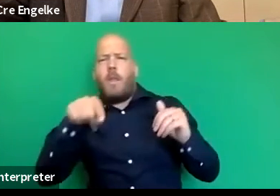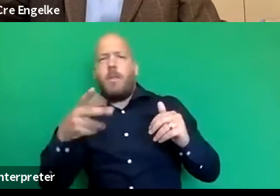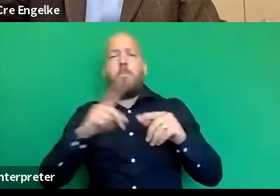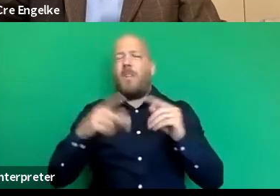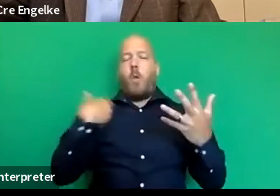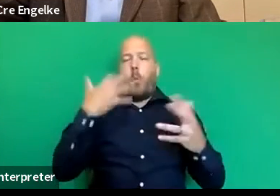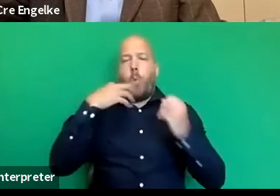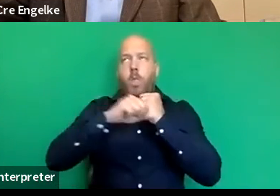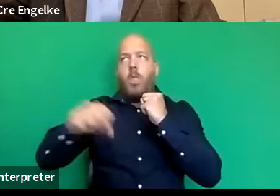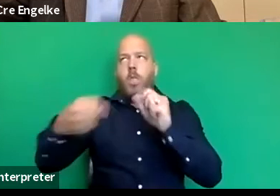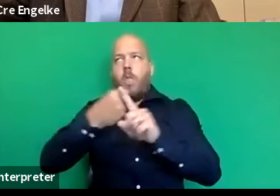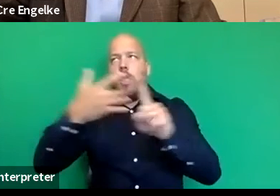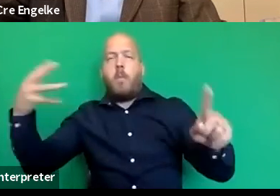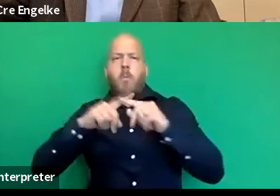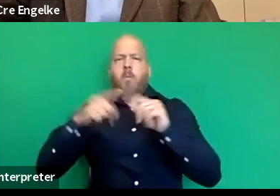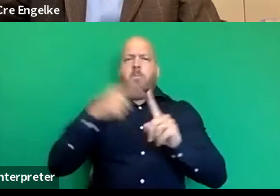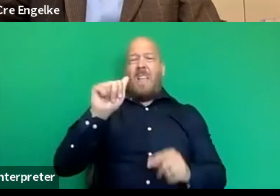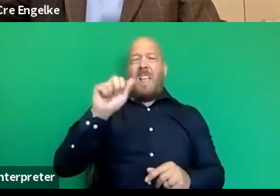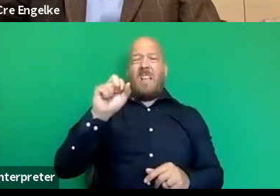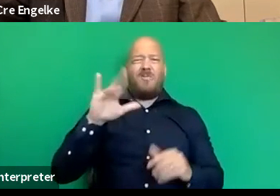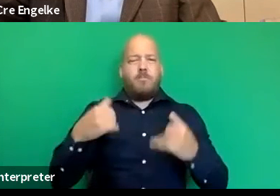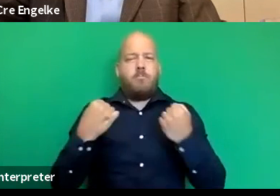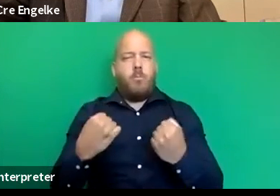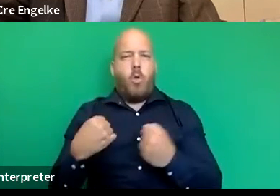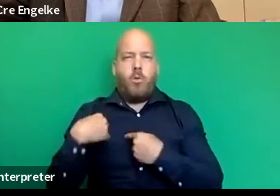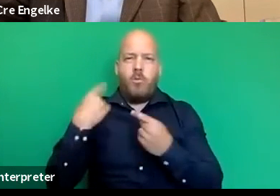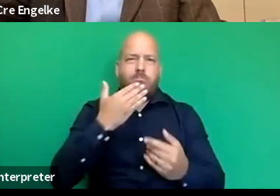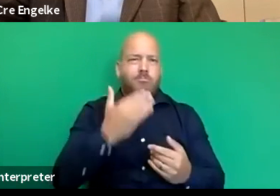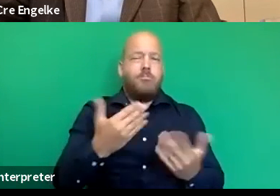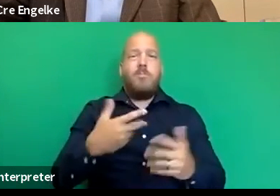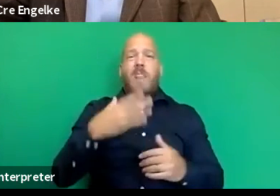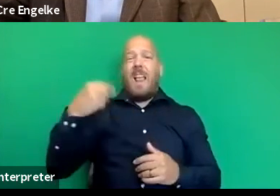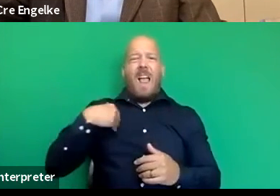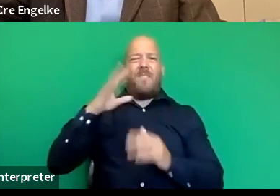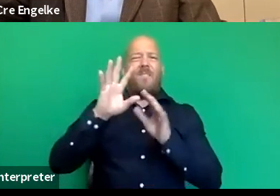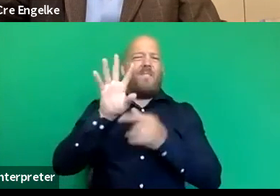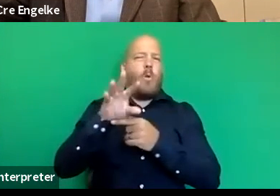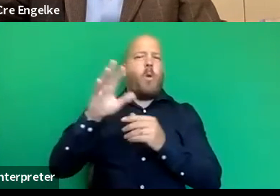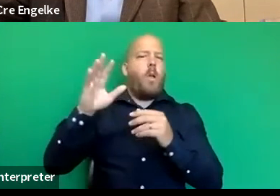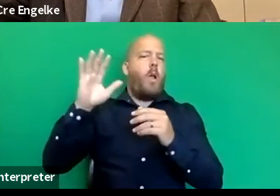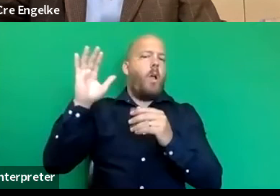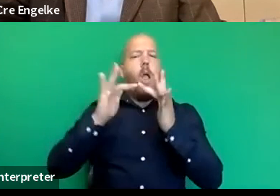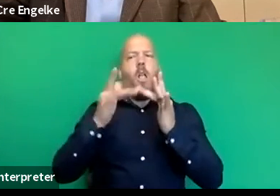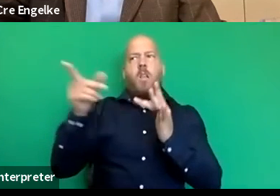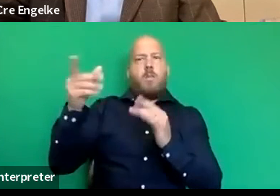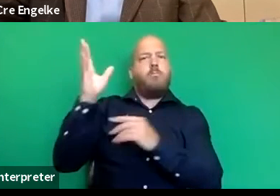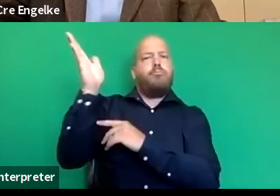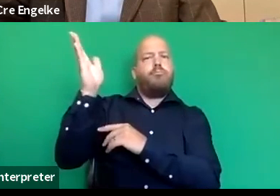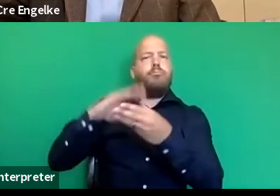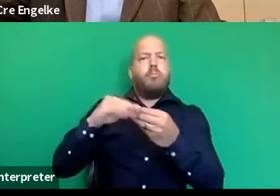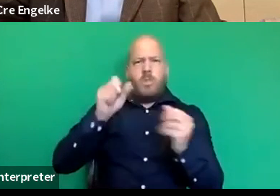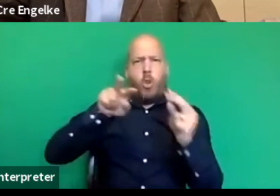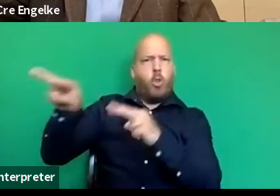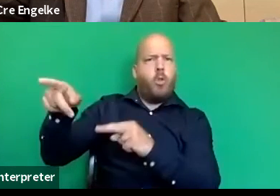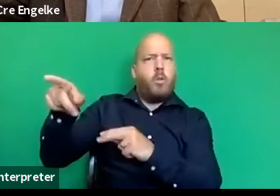ground. I watched a lecture online that said, for background noise on phone